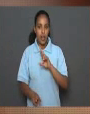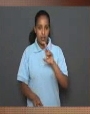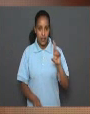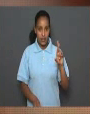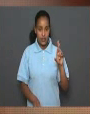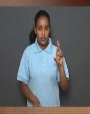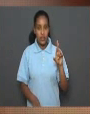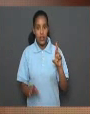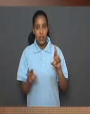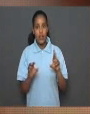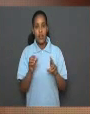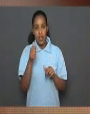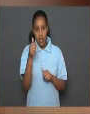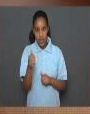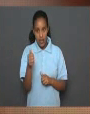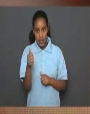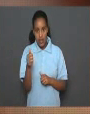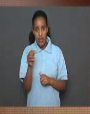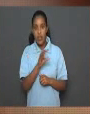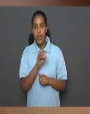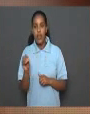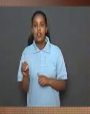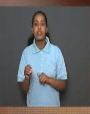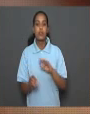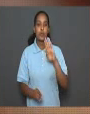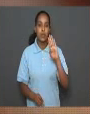reactants, A and B,